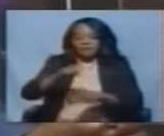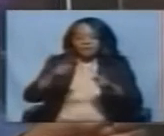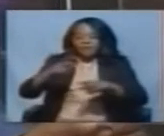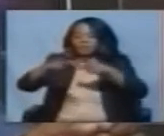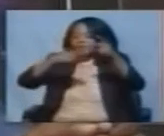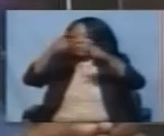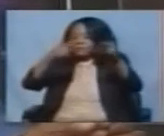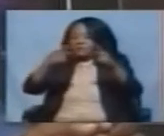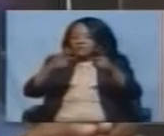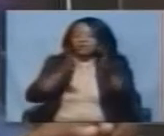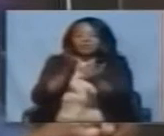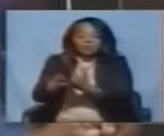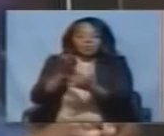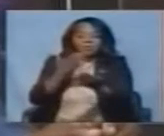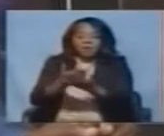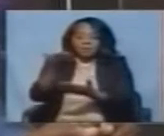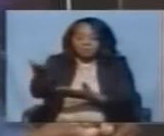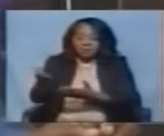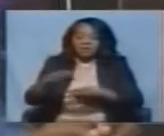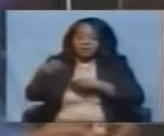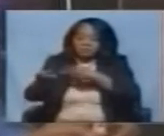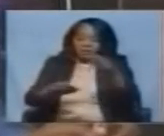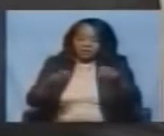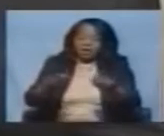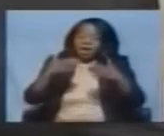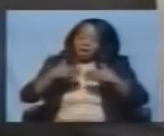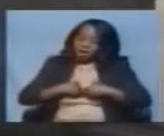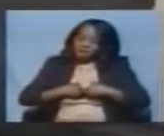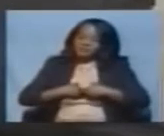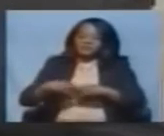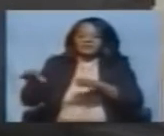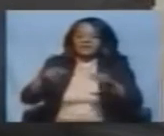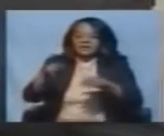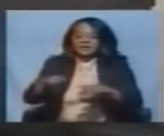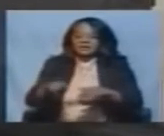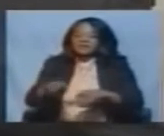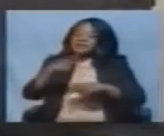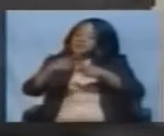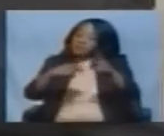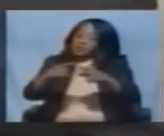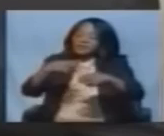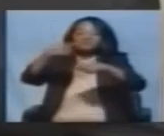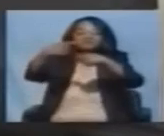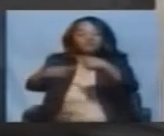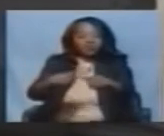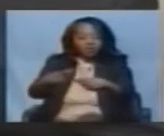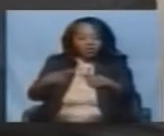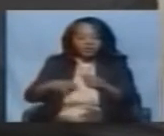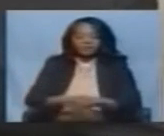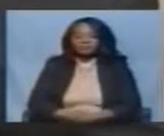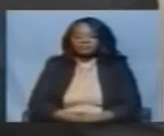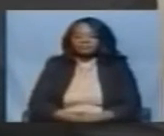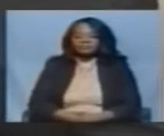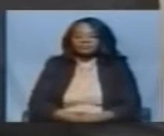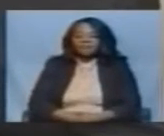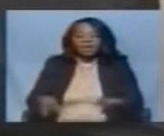through prudent procurement and supply. Mm-hmm. Have you fulfilled this? It's an ongoing process. I'll tell you, there's a lot